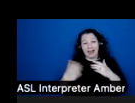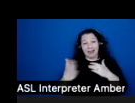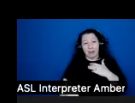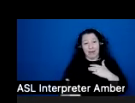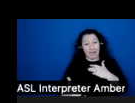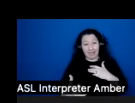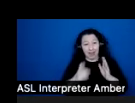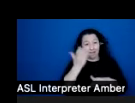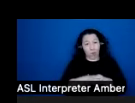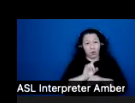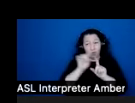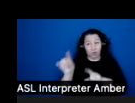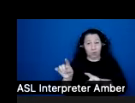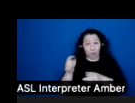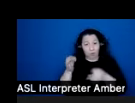Ingrid, am I correct on that?